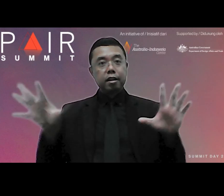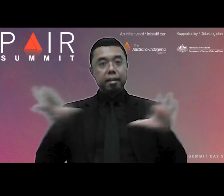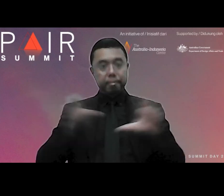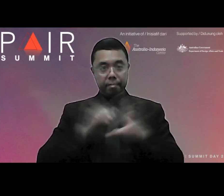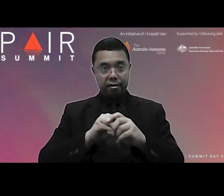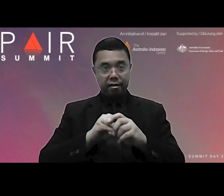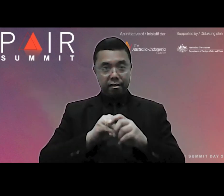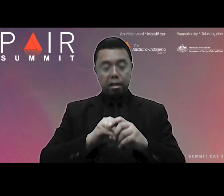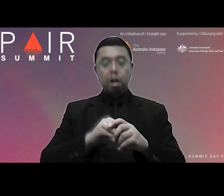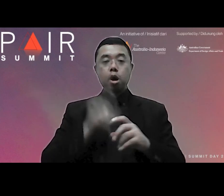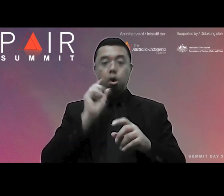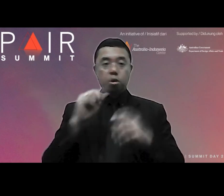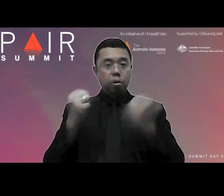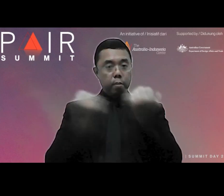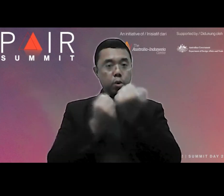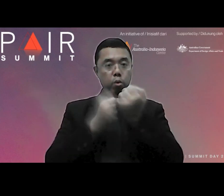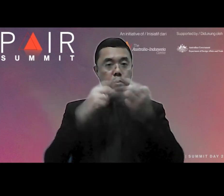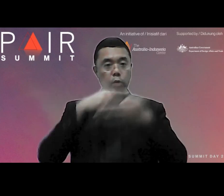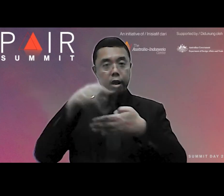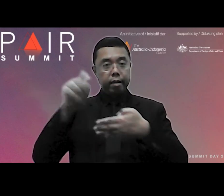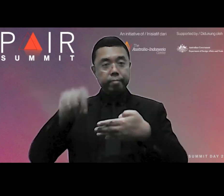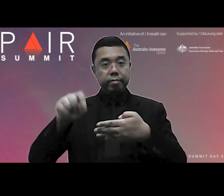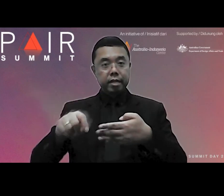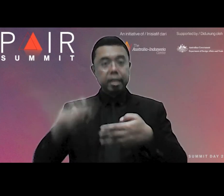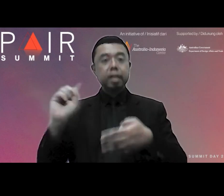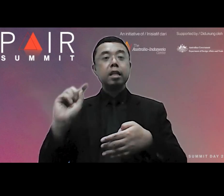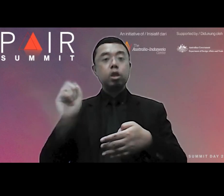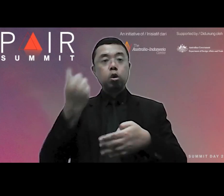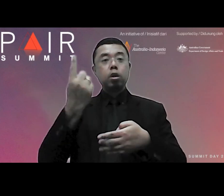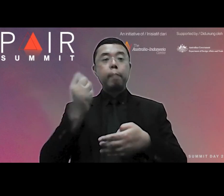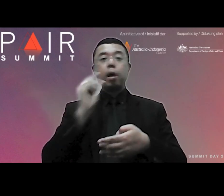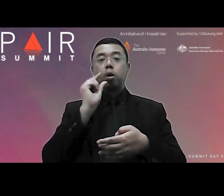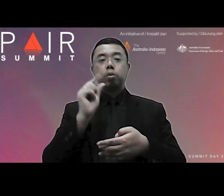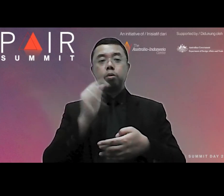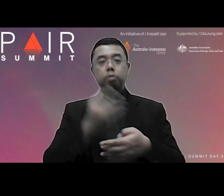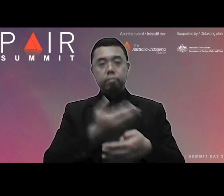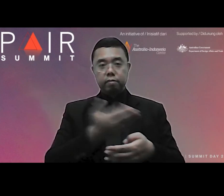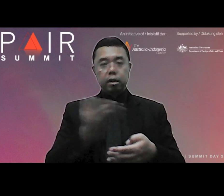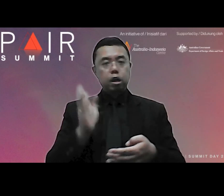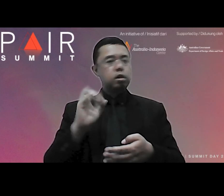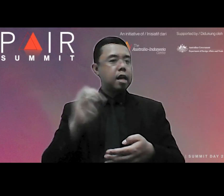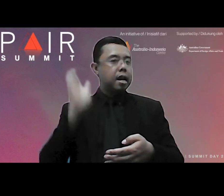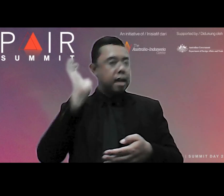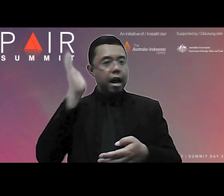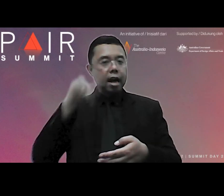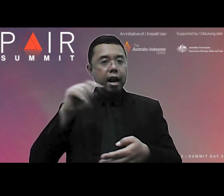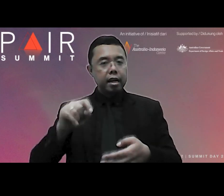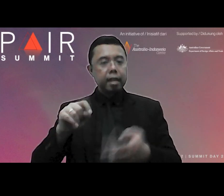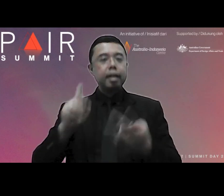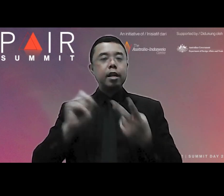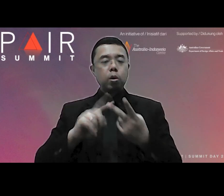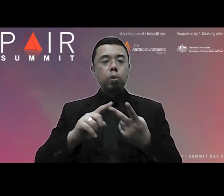those who we have heard from today. And looking to today, in particular, the theme of the first session around health data